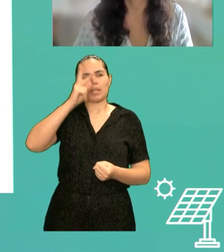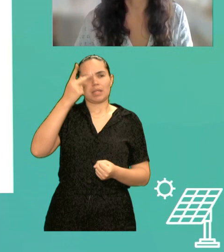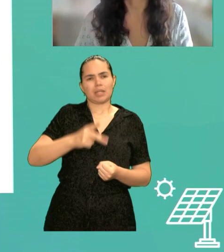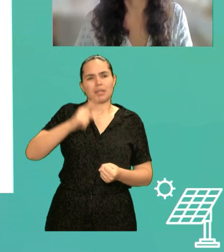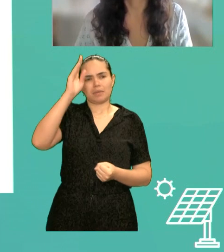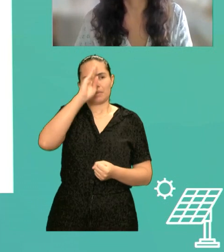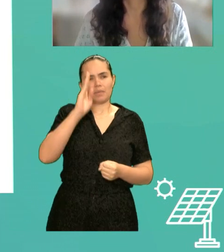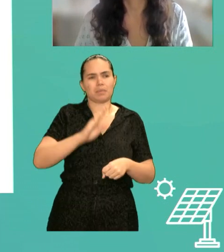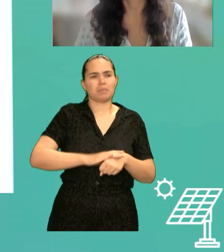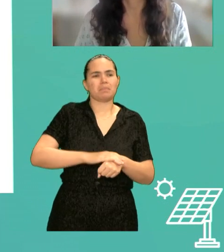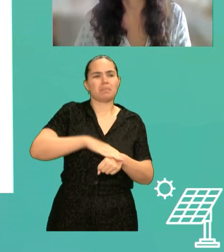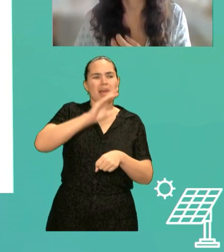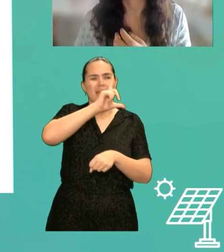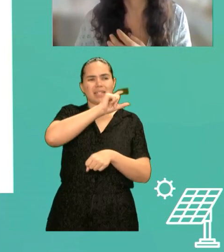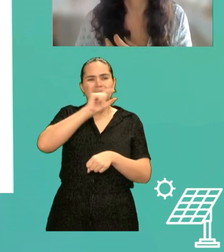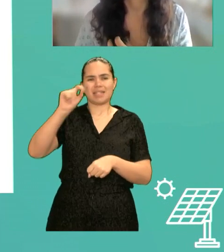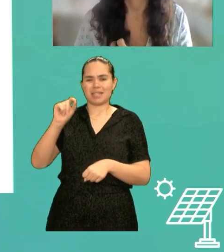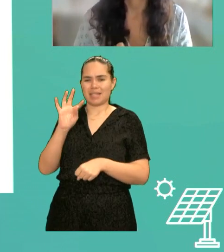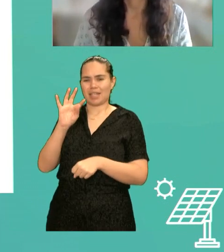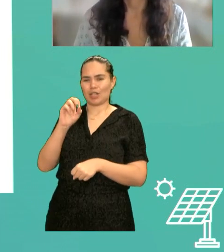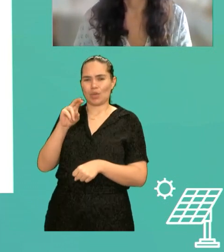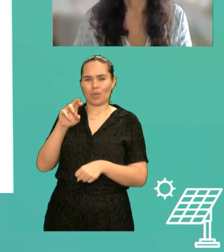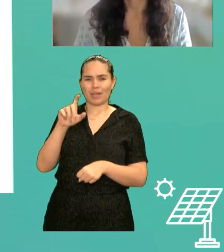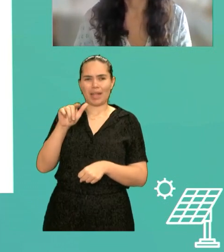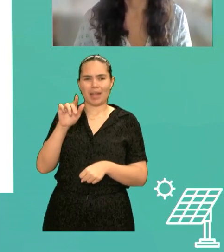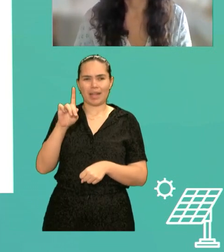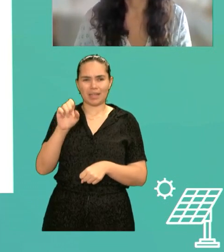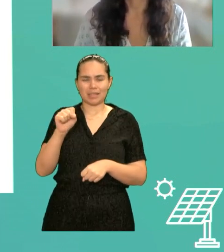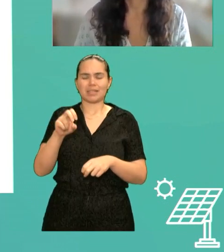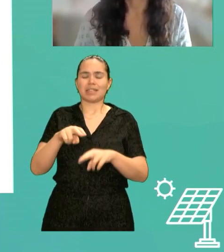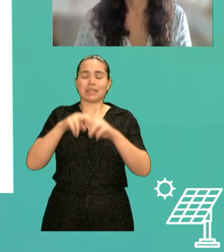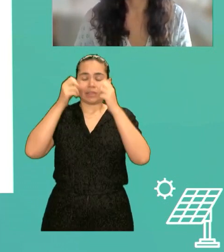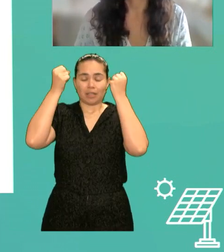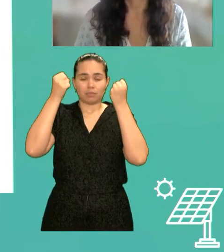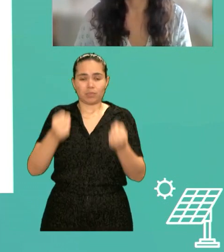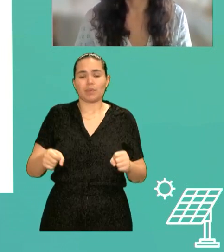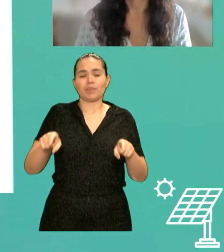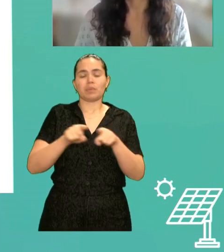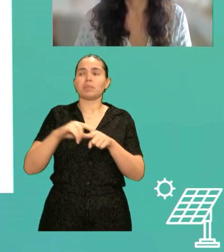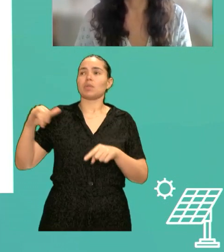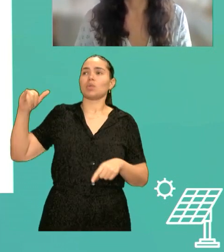capacity, and also for aviation, we see that it's fundamental